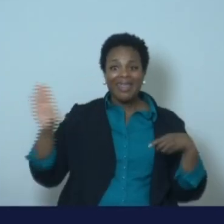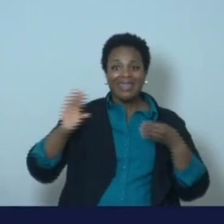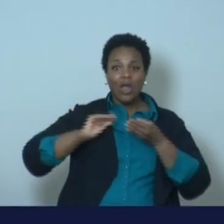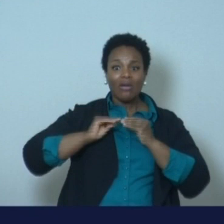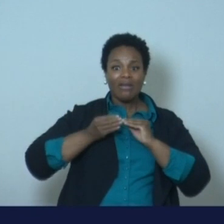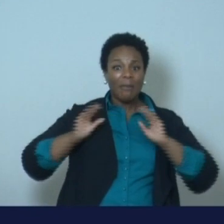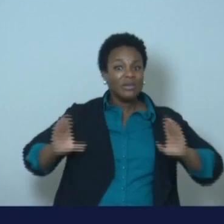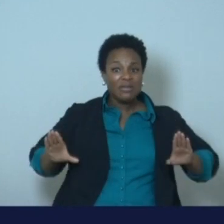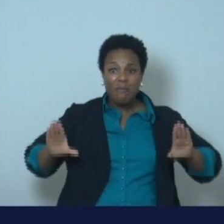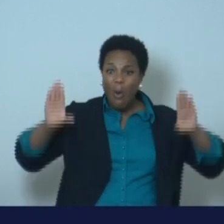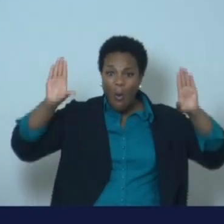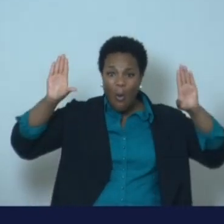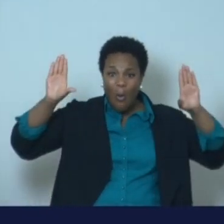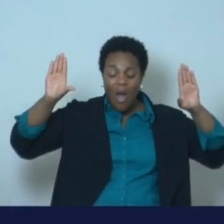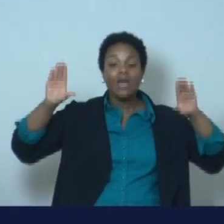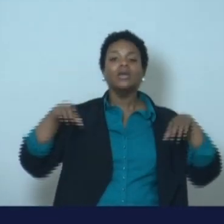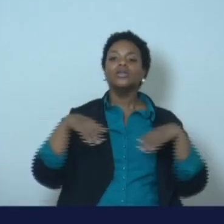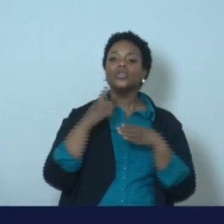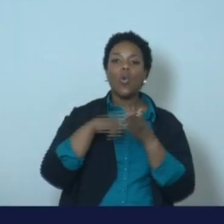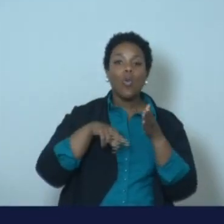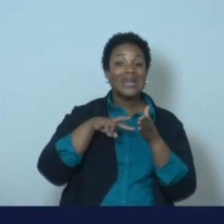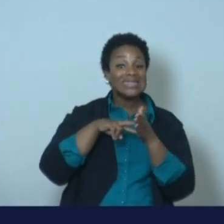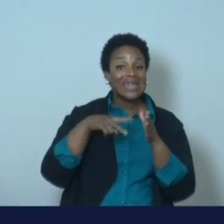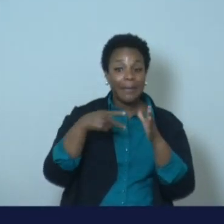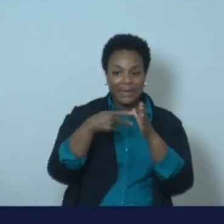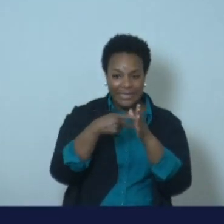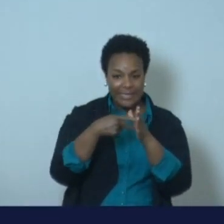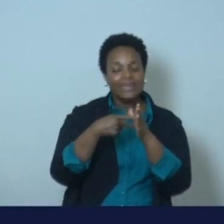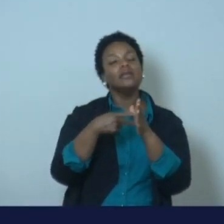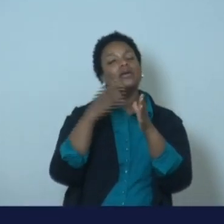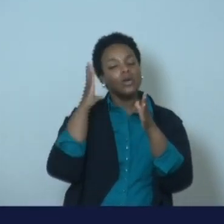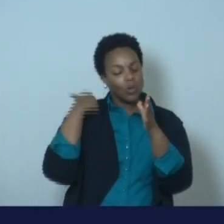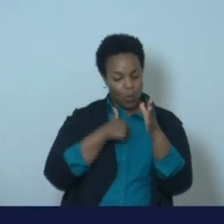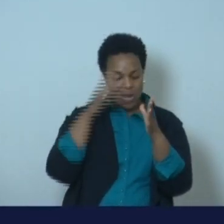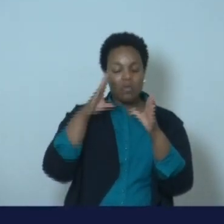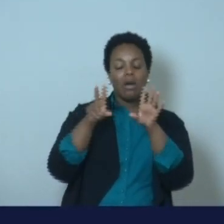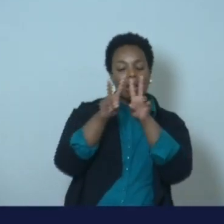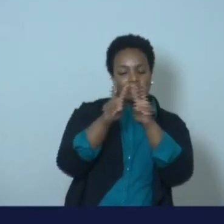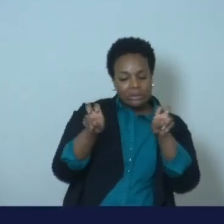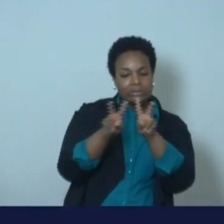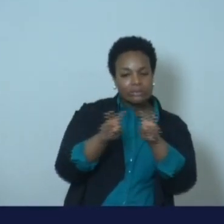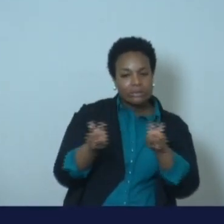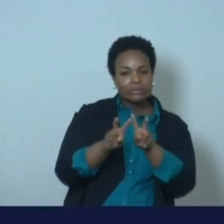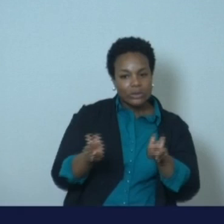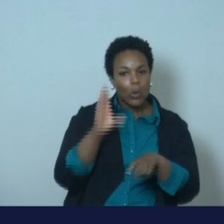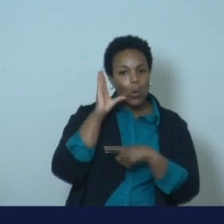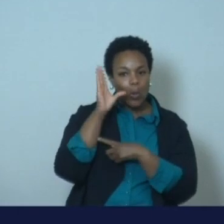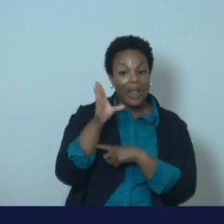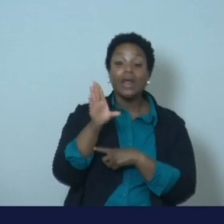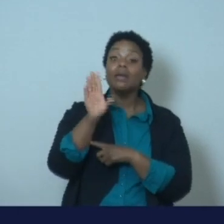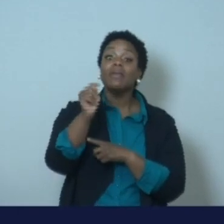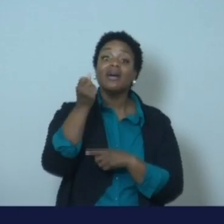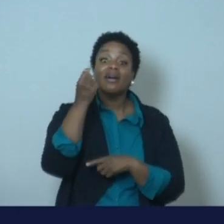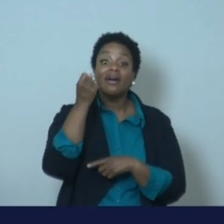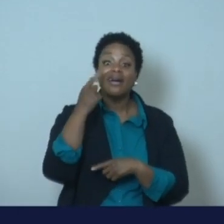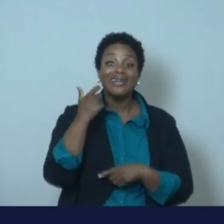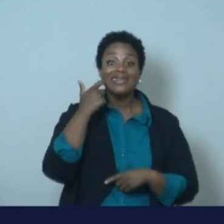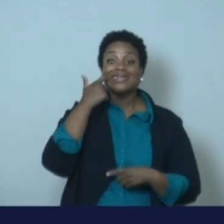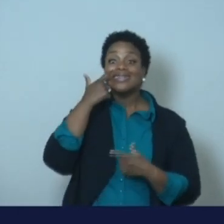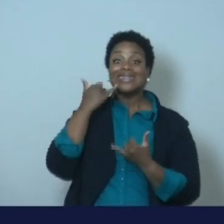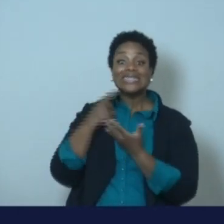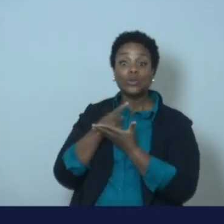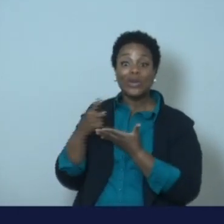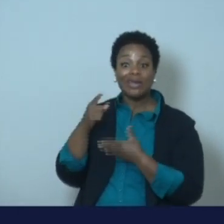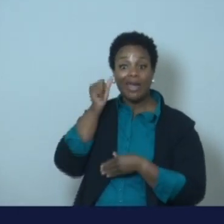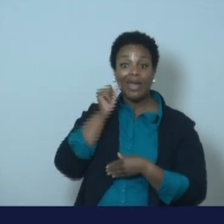of states, it's dramatic. So this week, Arizona has told their hospitals to activate their